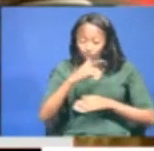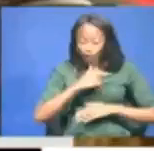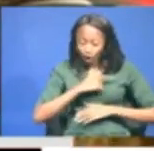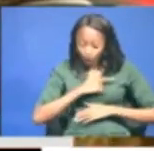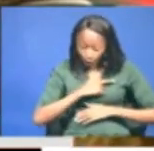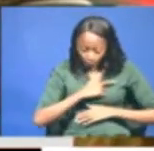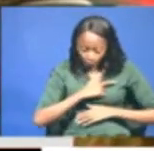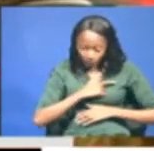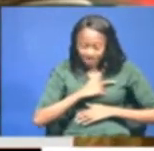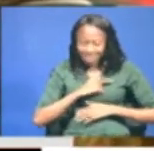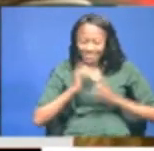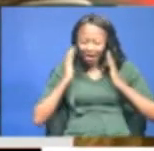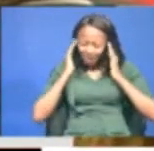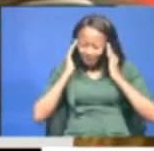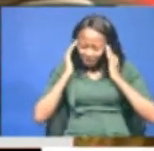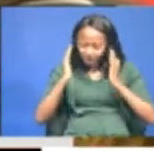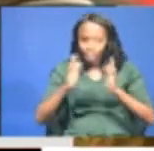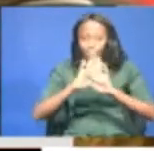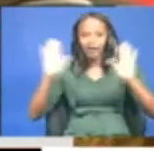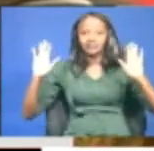dedication.